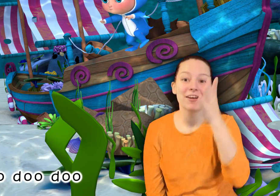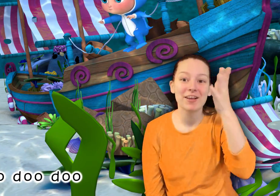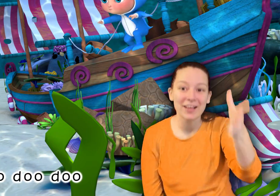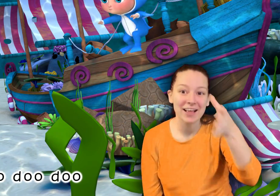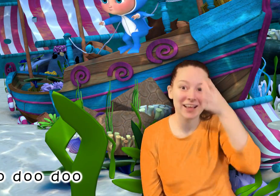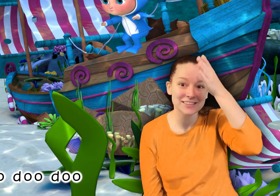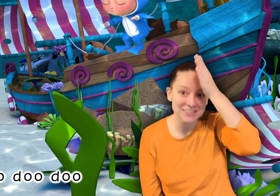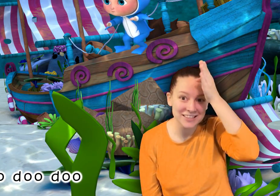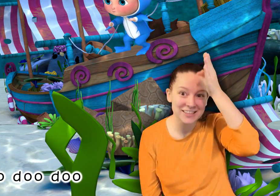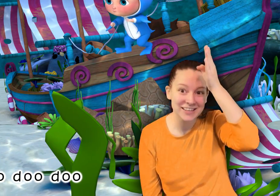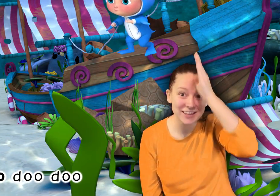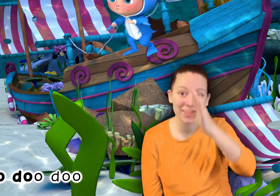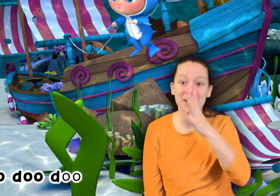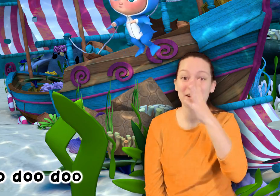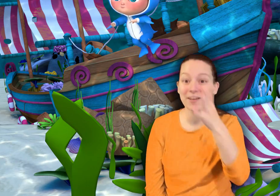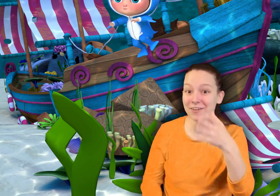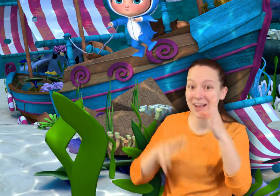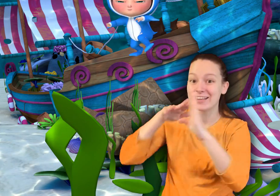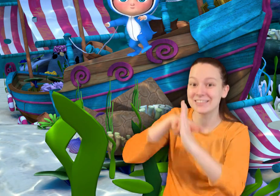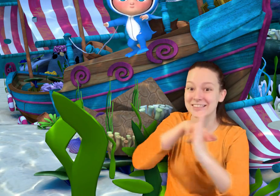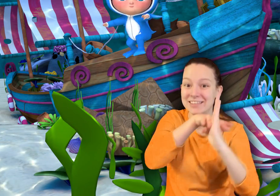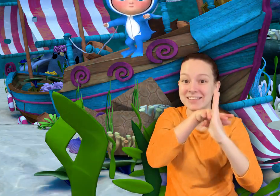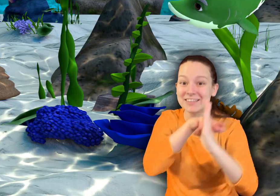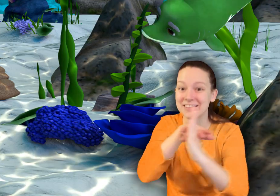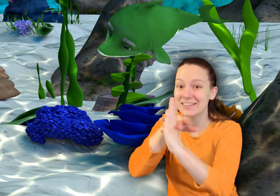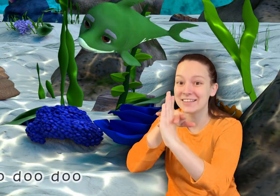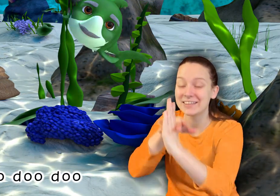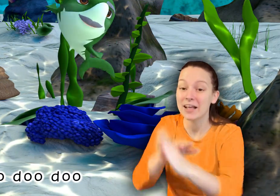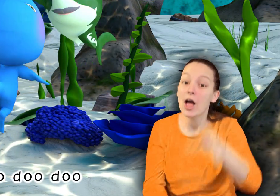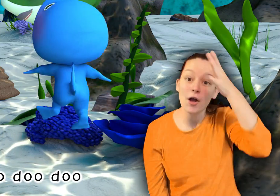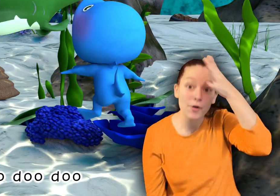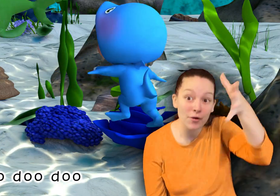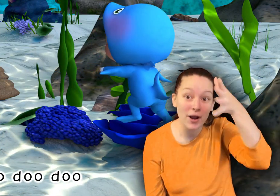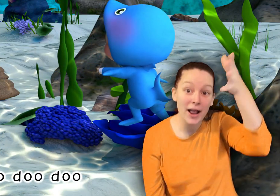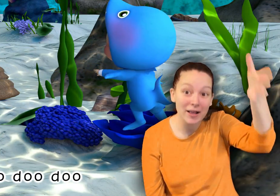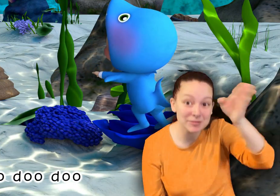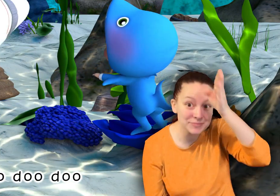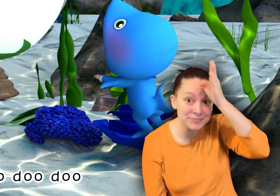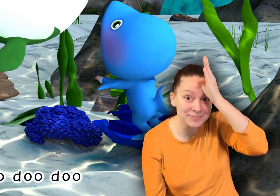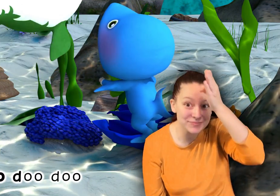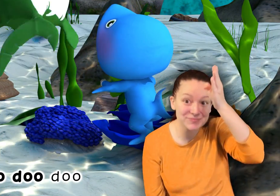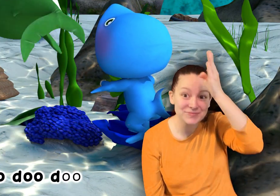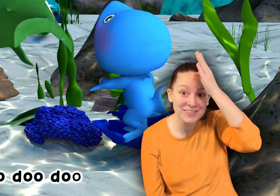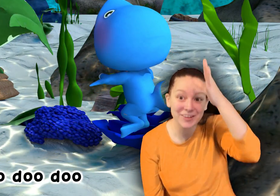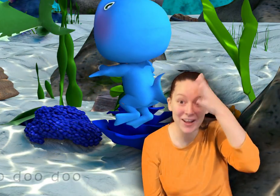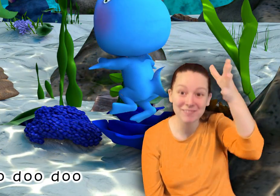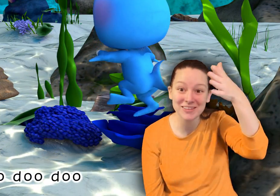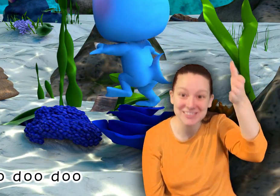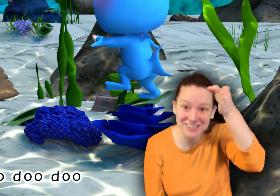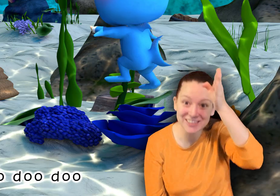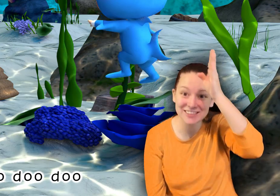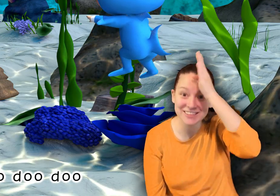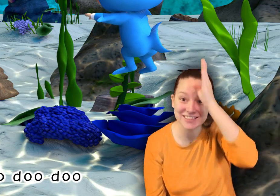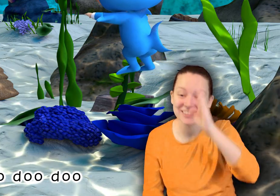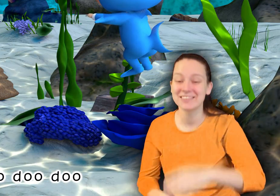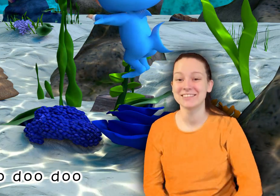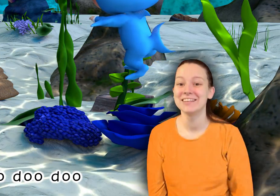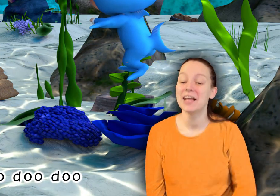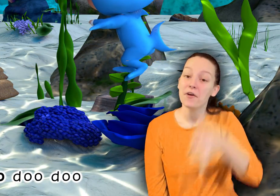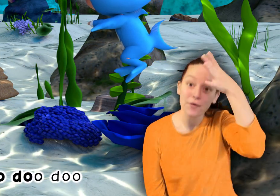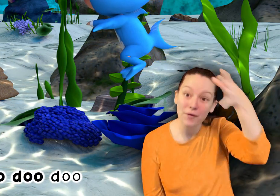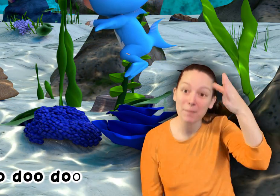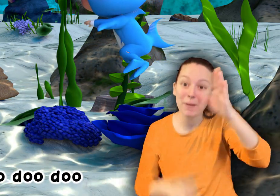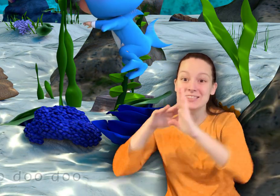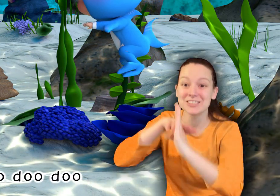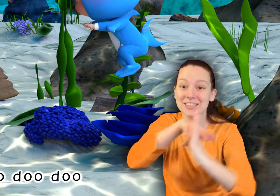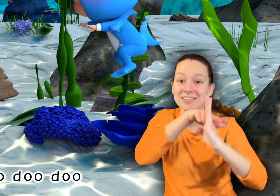Grandma shark doo doo doo doo doo doo Grandma shark grandpa shark doo dooo doo doo doo doo grandpa shark do dooo